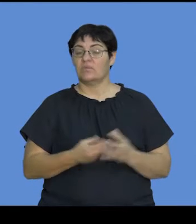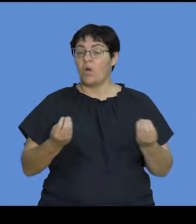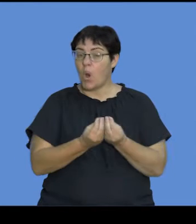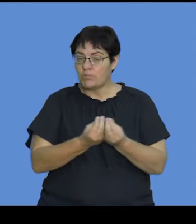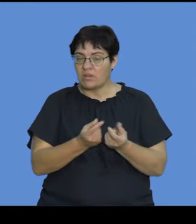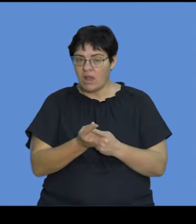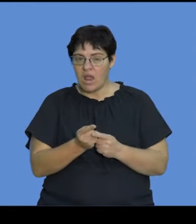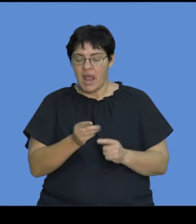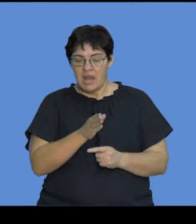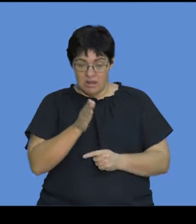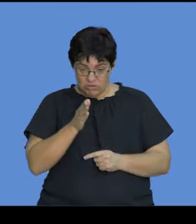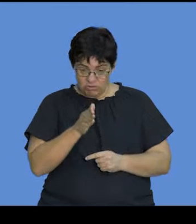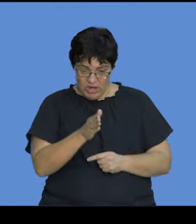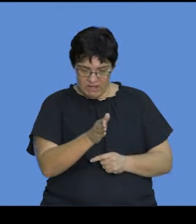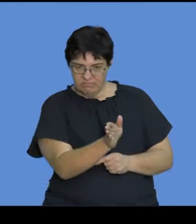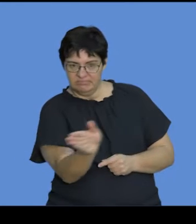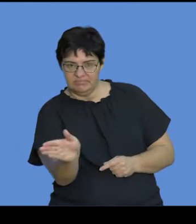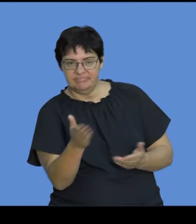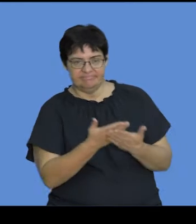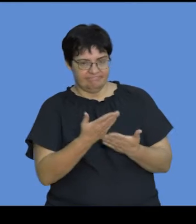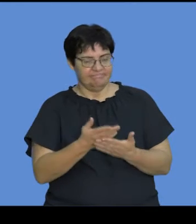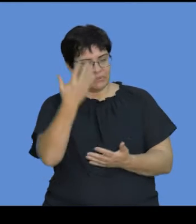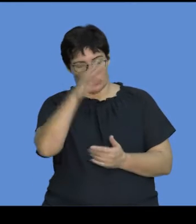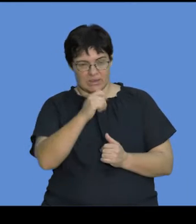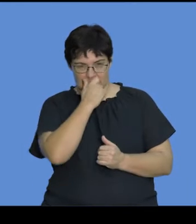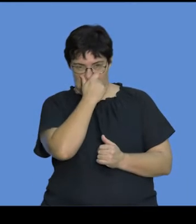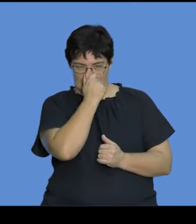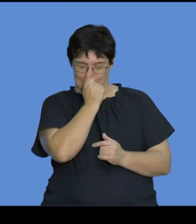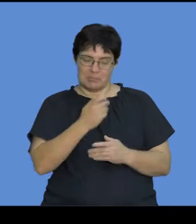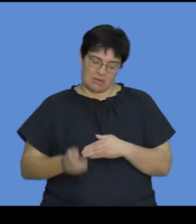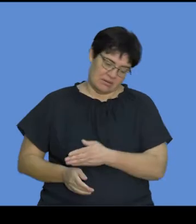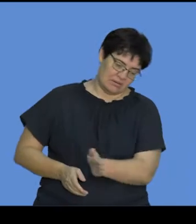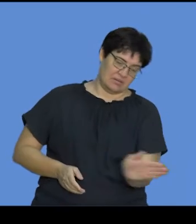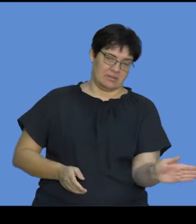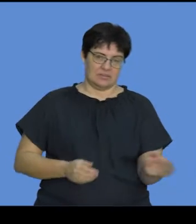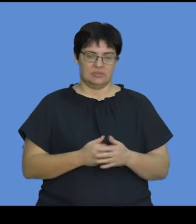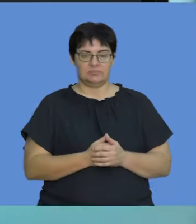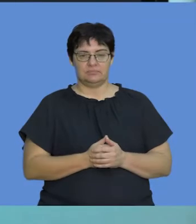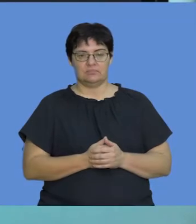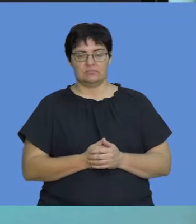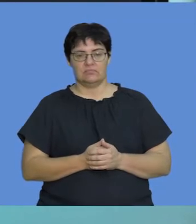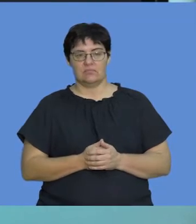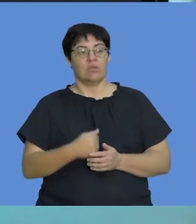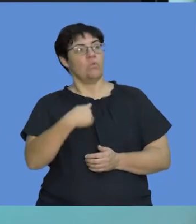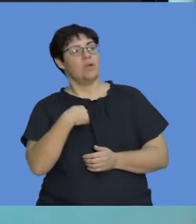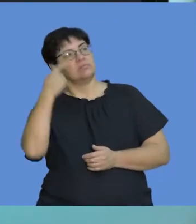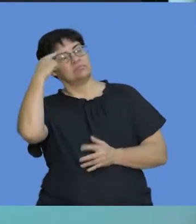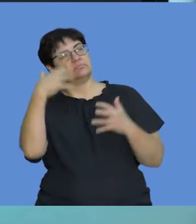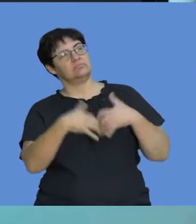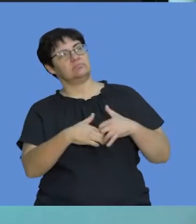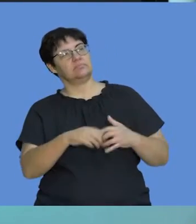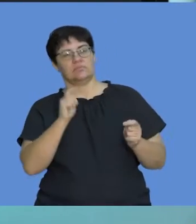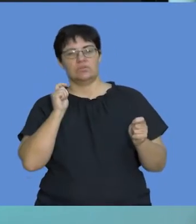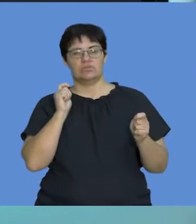cause an object to change direction. We all know that, like when we turn a corner. We're not going to consider